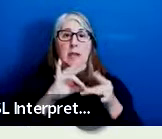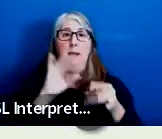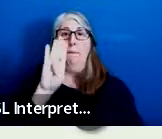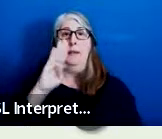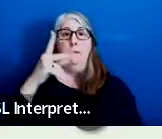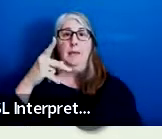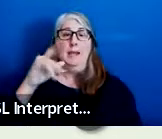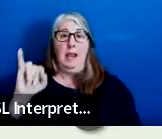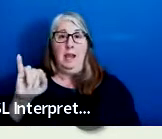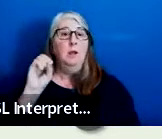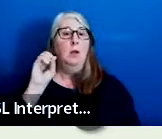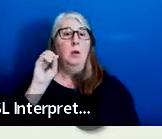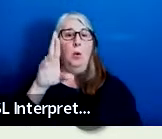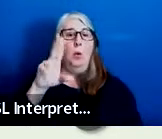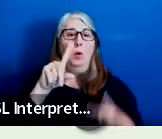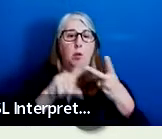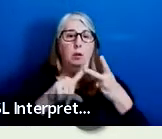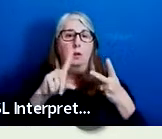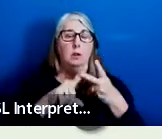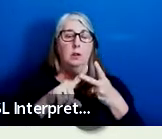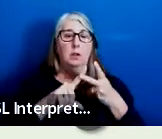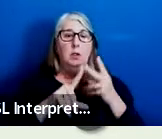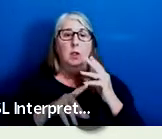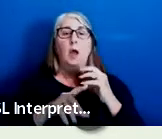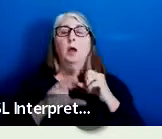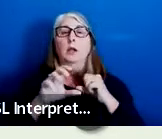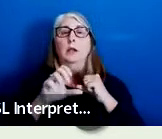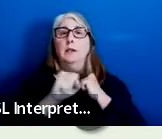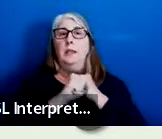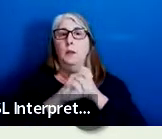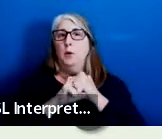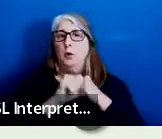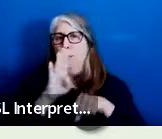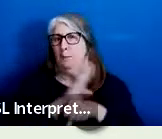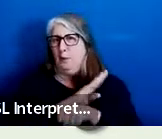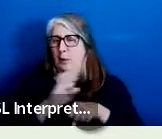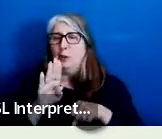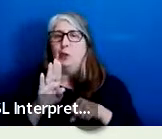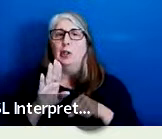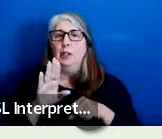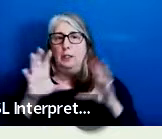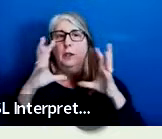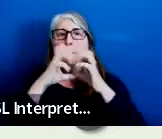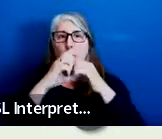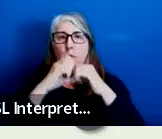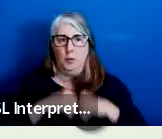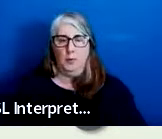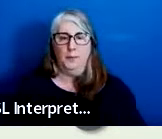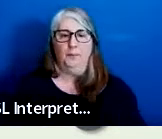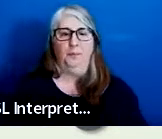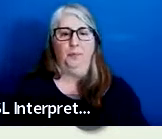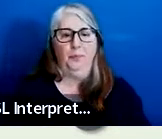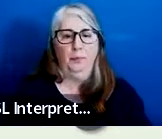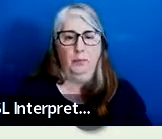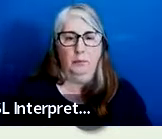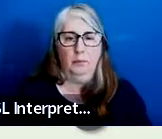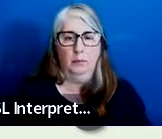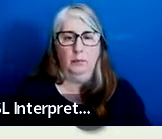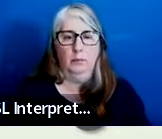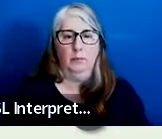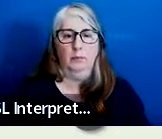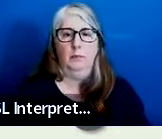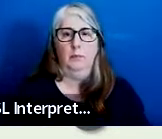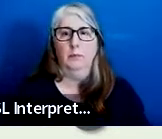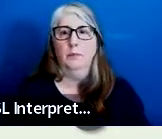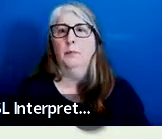It also indicates commercially compostable. Anything that is home compostable will also